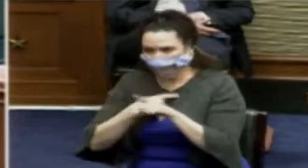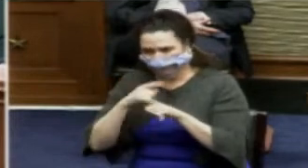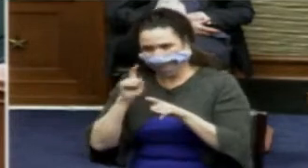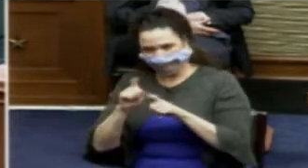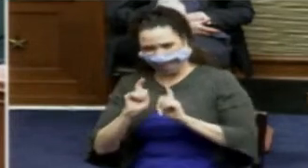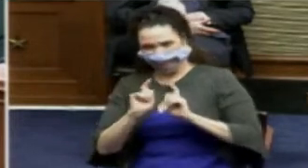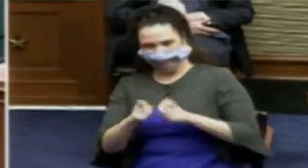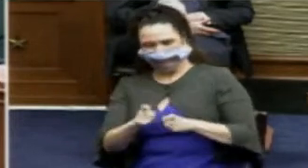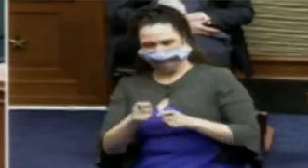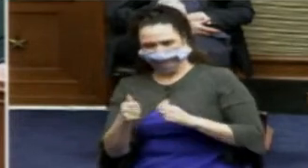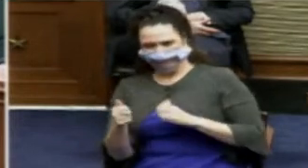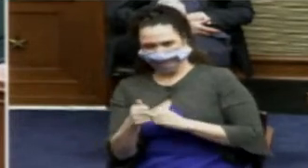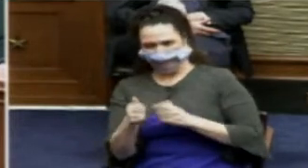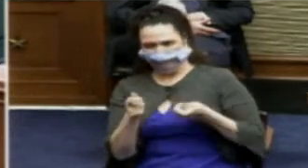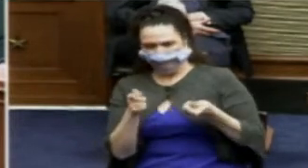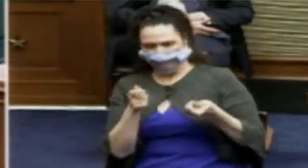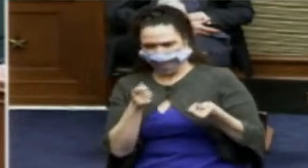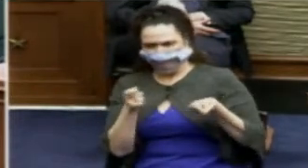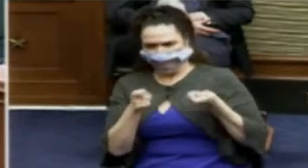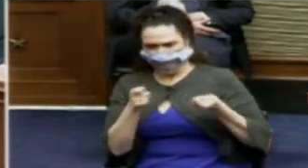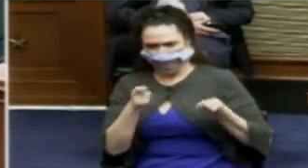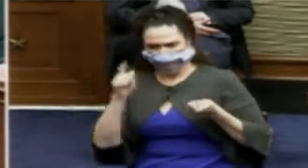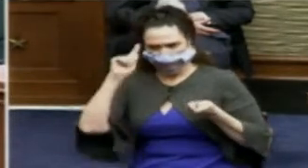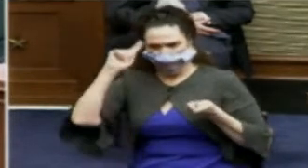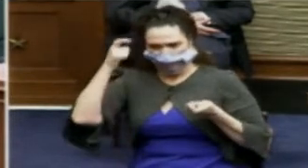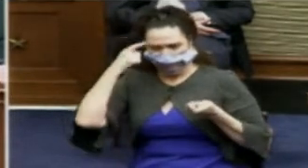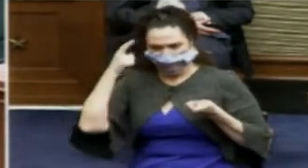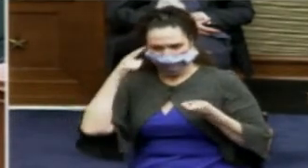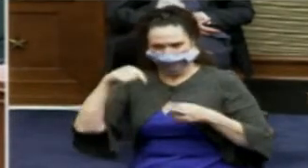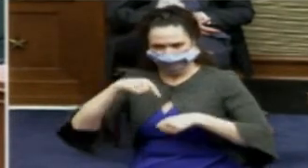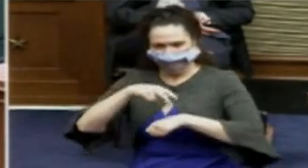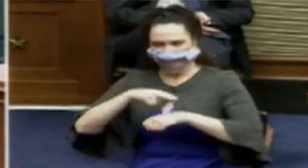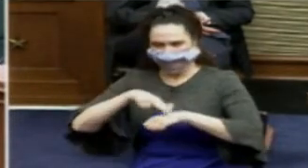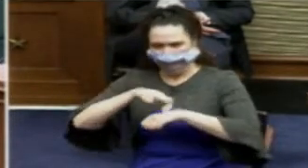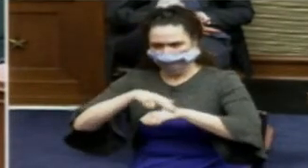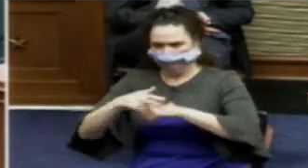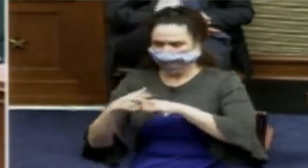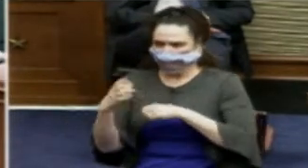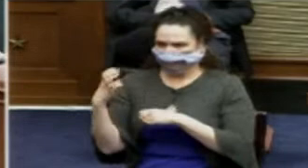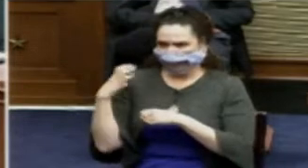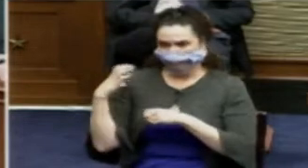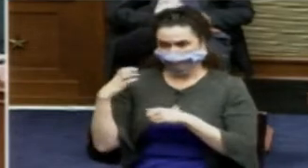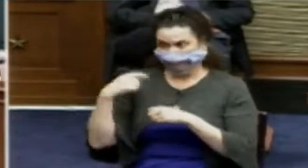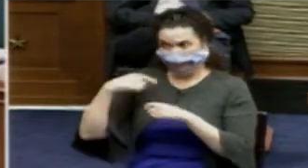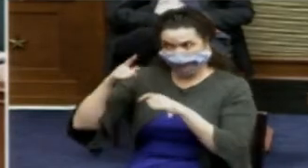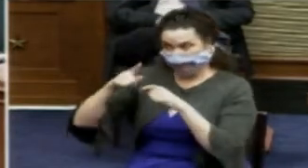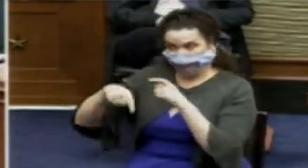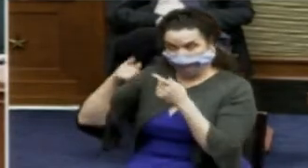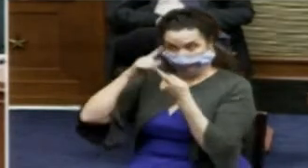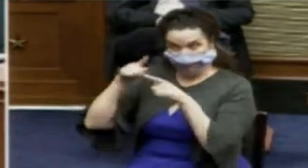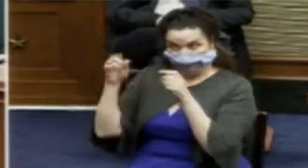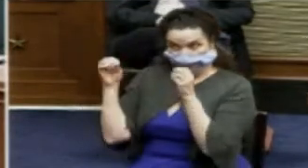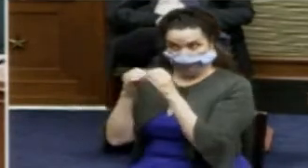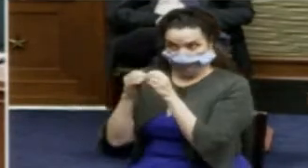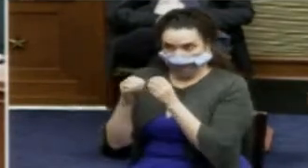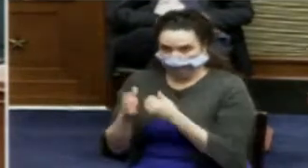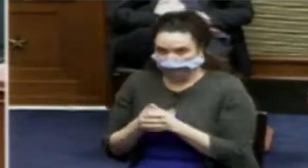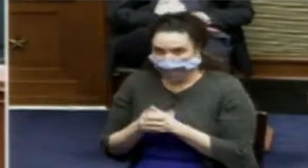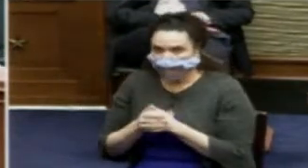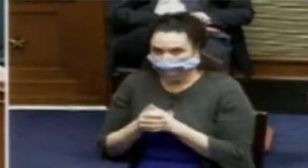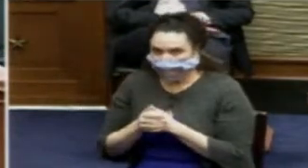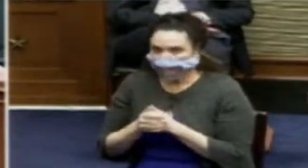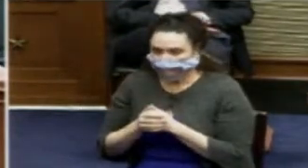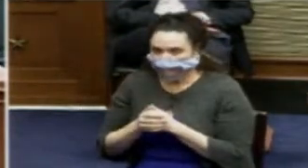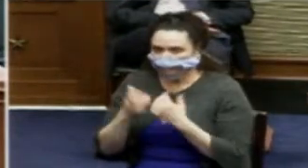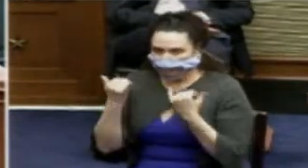self-government to the nation's capital." End quote. I could not agree more, and I yield back, and I now recognize